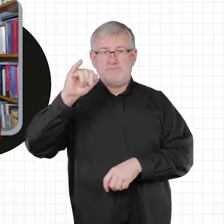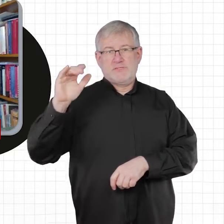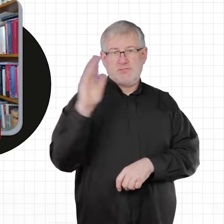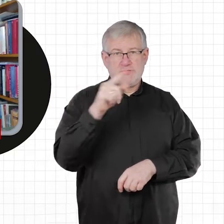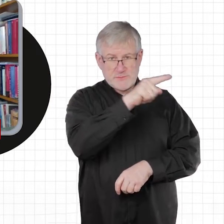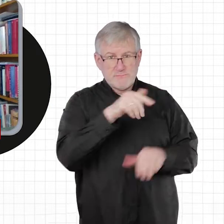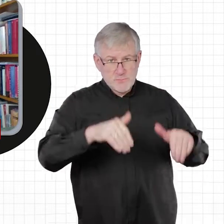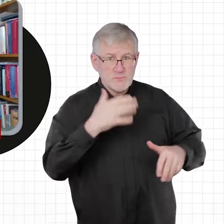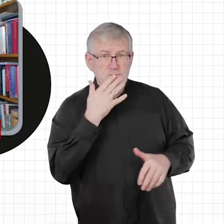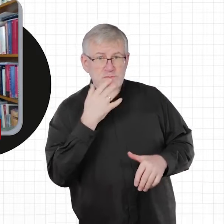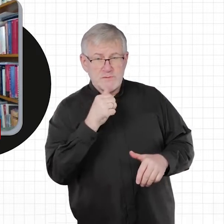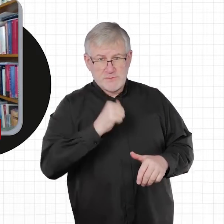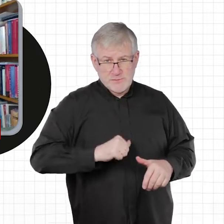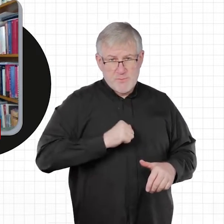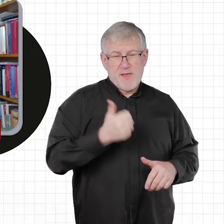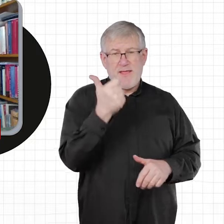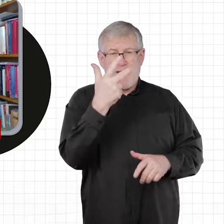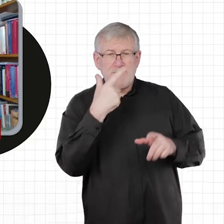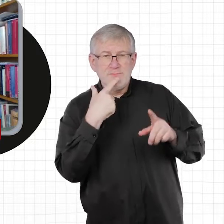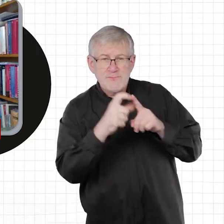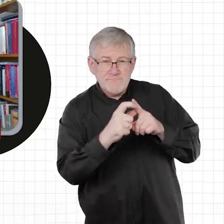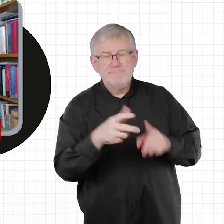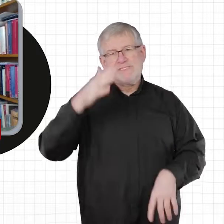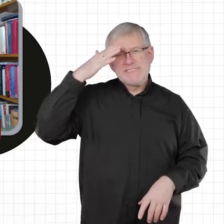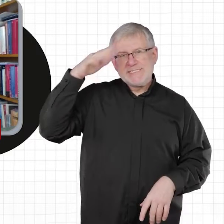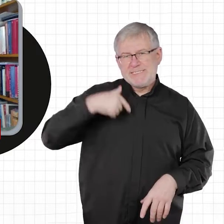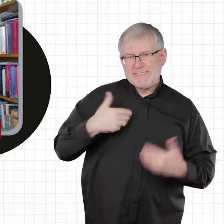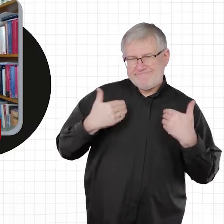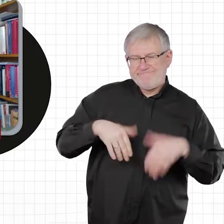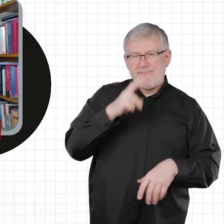Karolinę Pisz. Could you say something more about yourself?